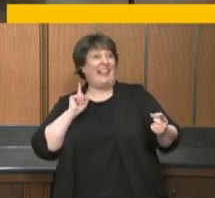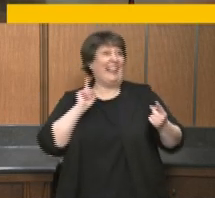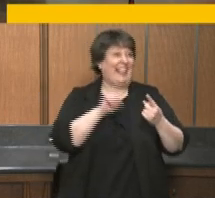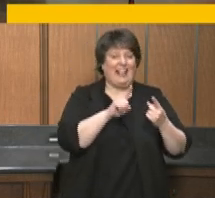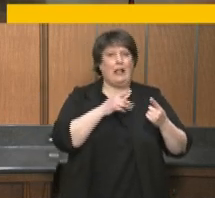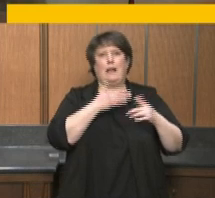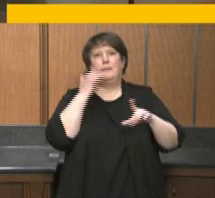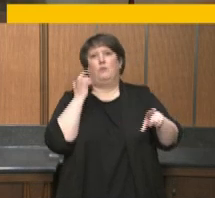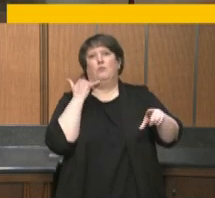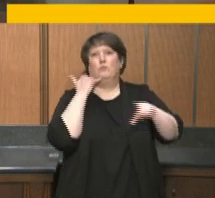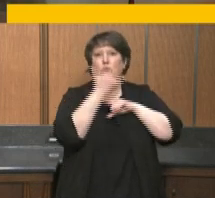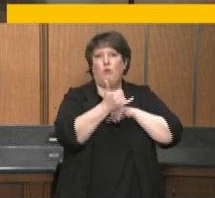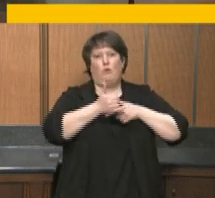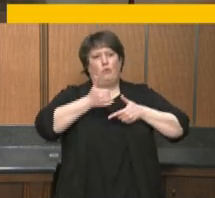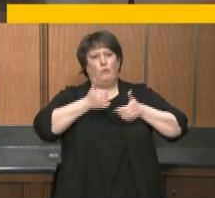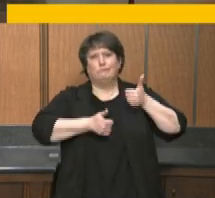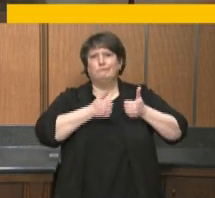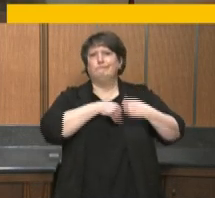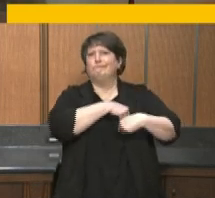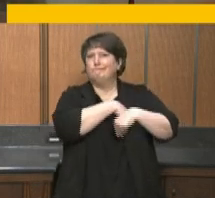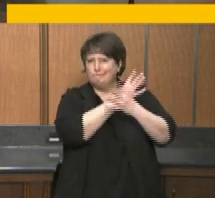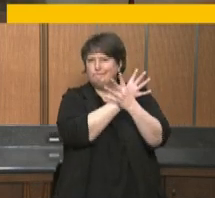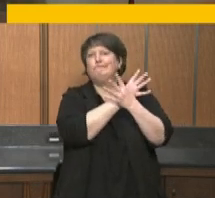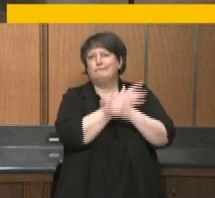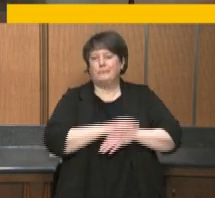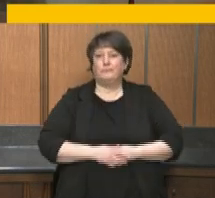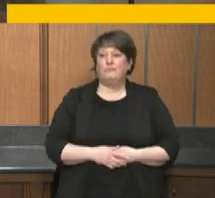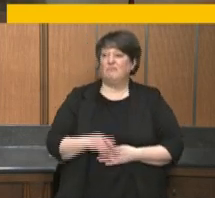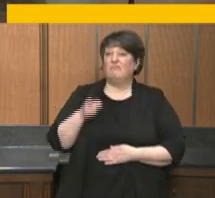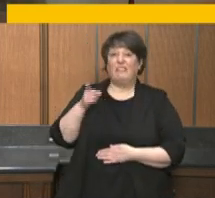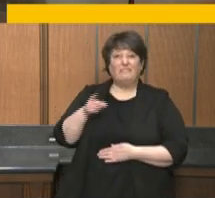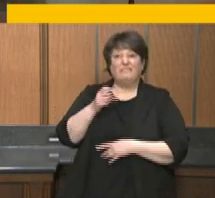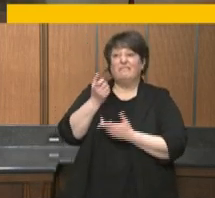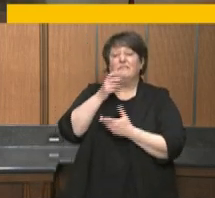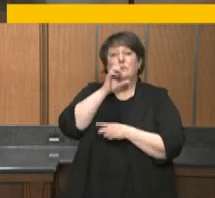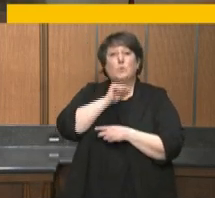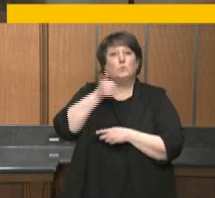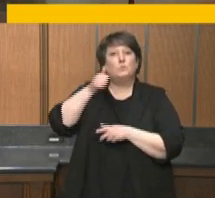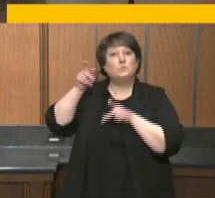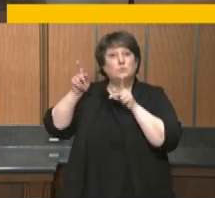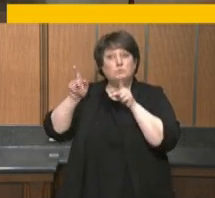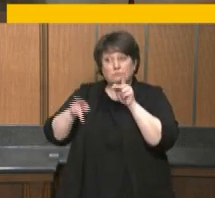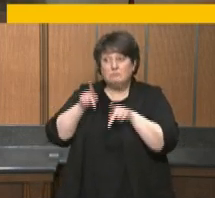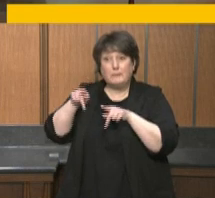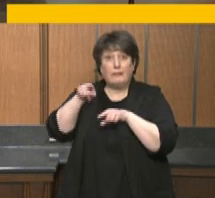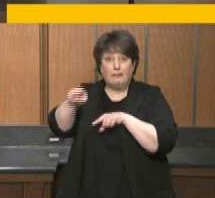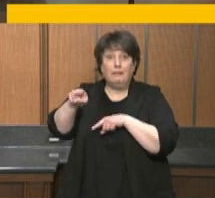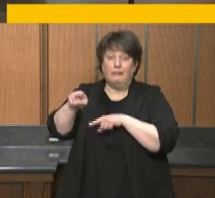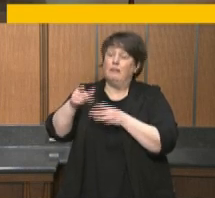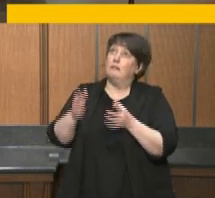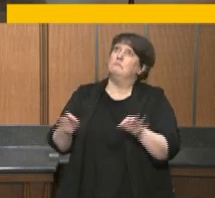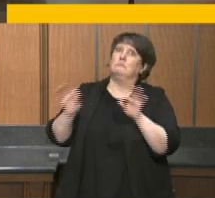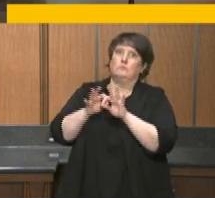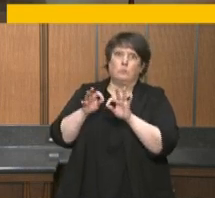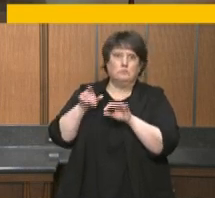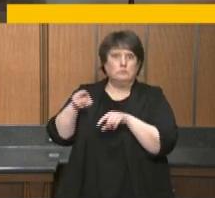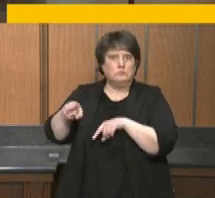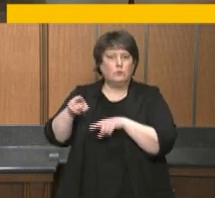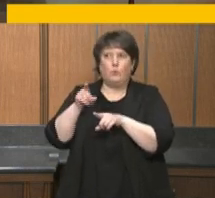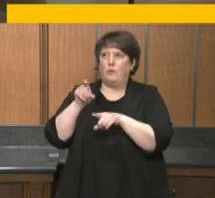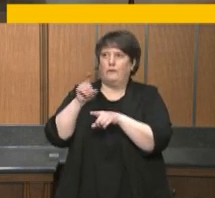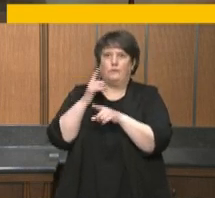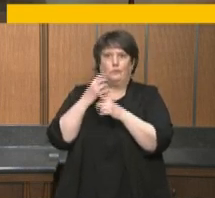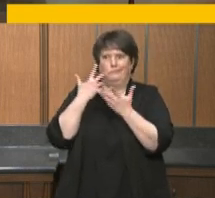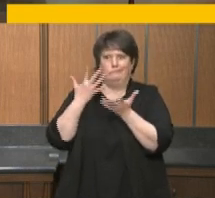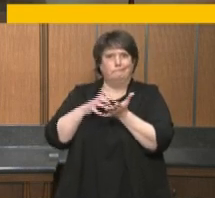an older adult or have a medical condition, keeping that protective space. But by all means,